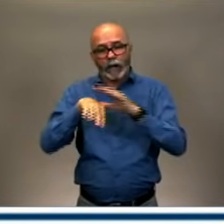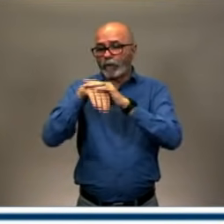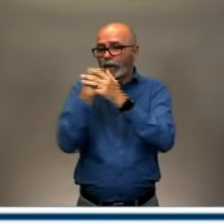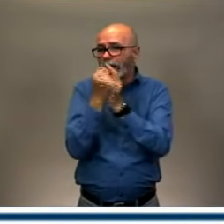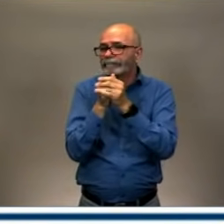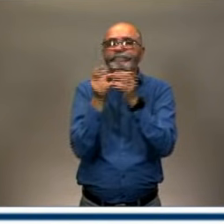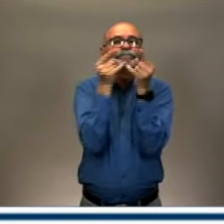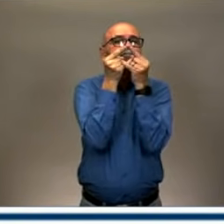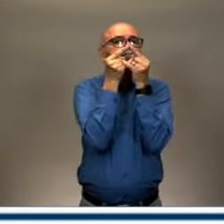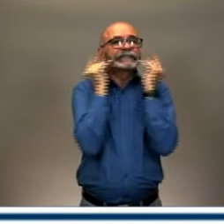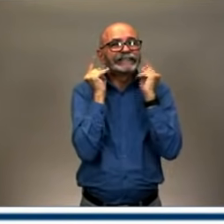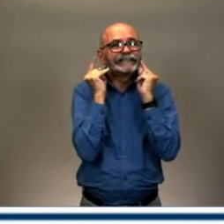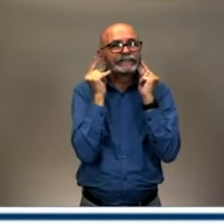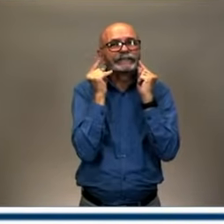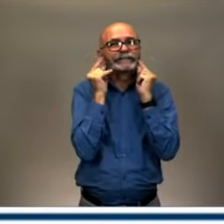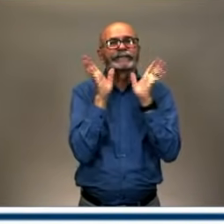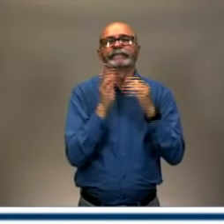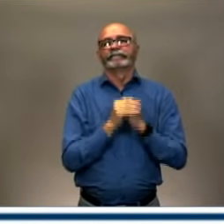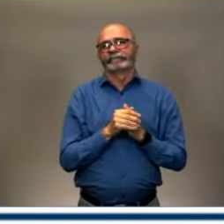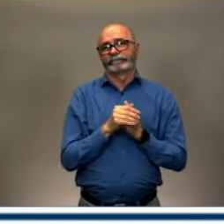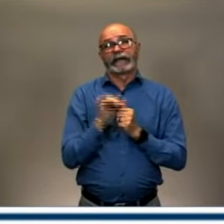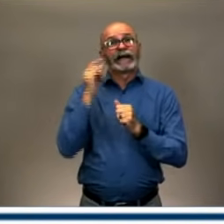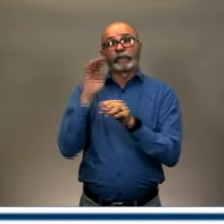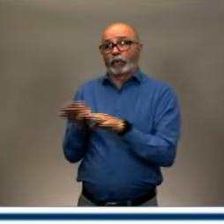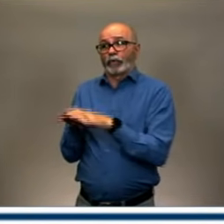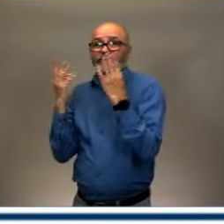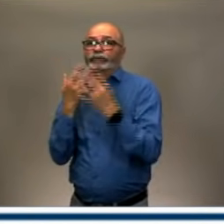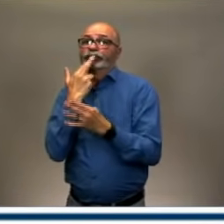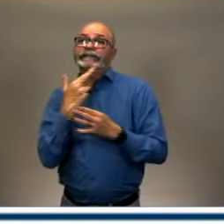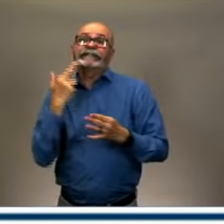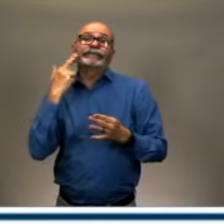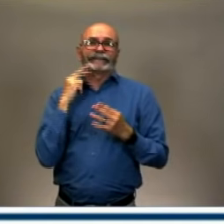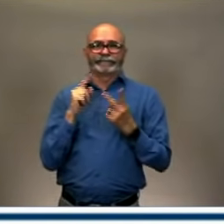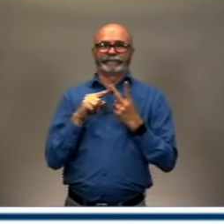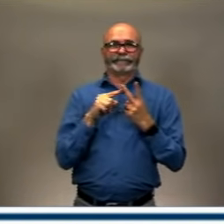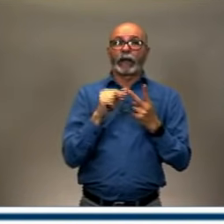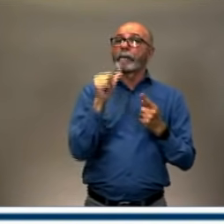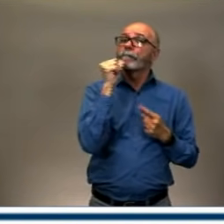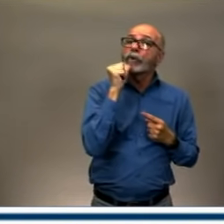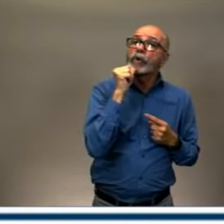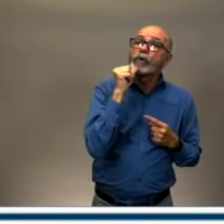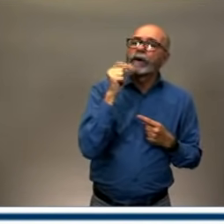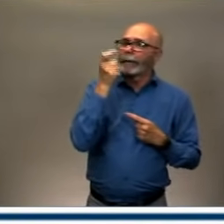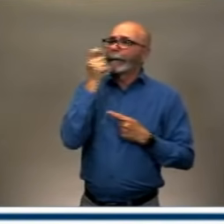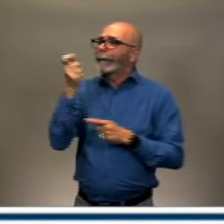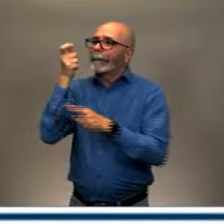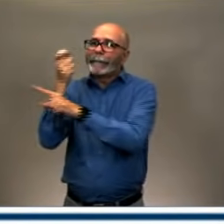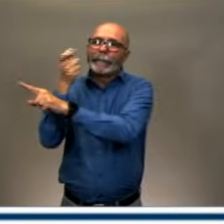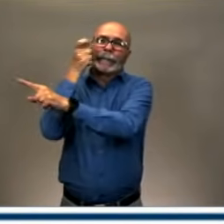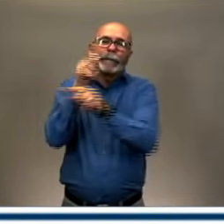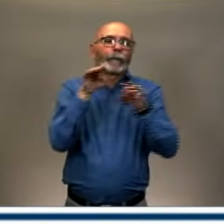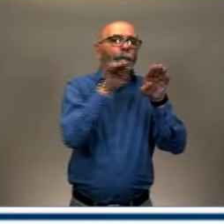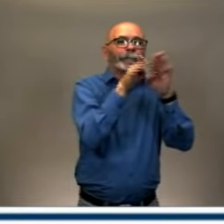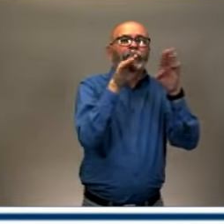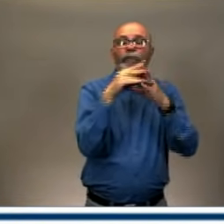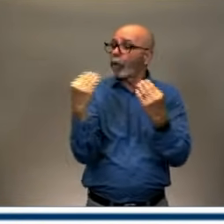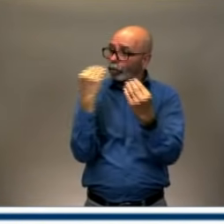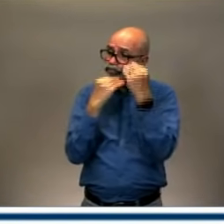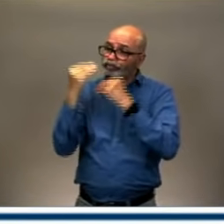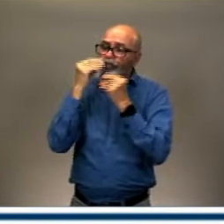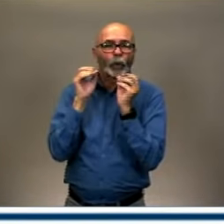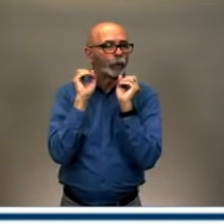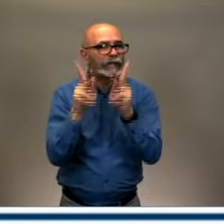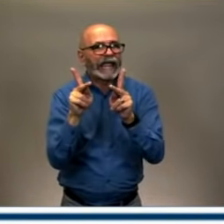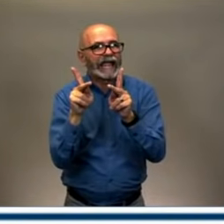we've opened up our province a little bit more. Now all of the restaurants across the province will be open to dine-in services. And I want